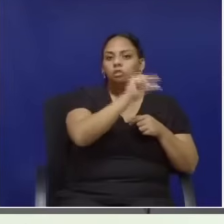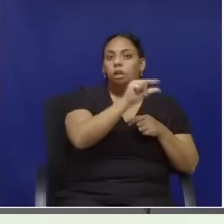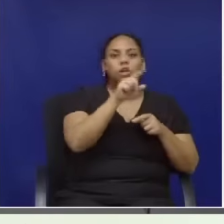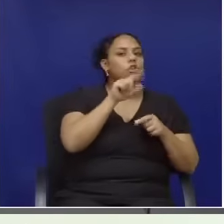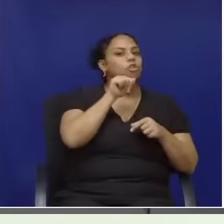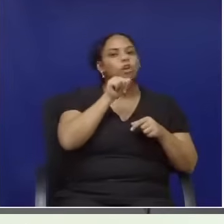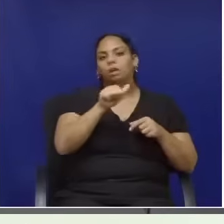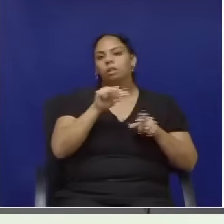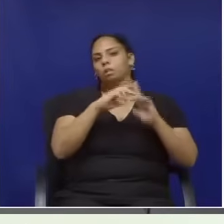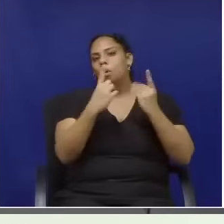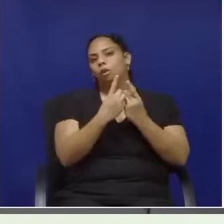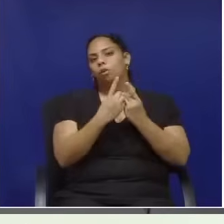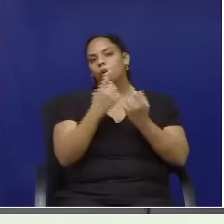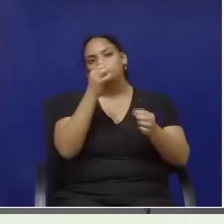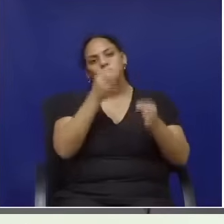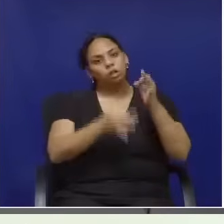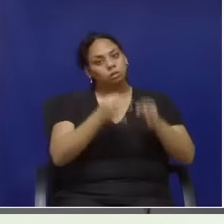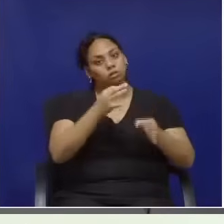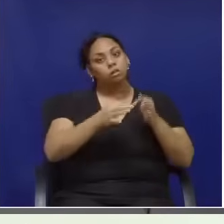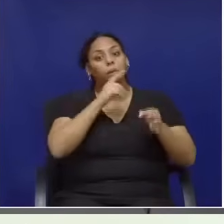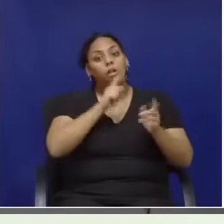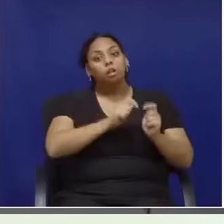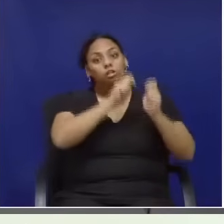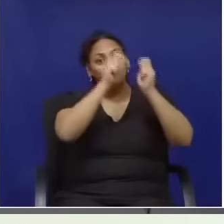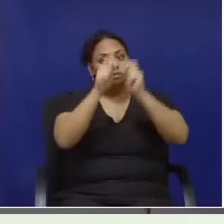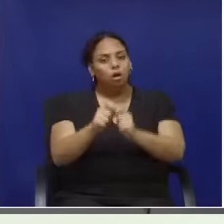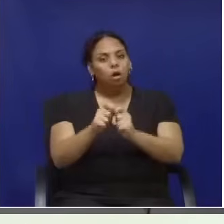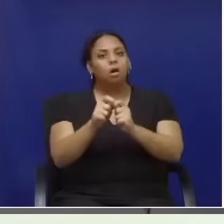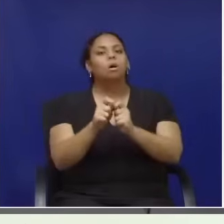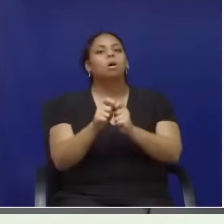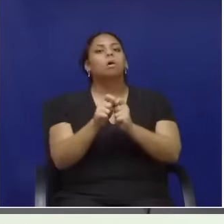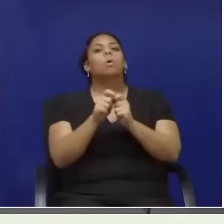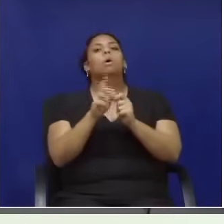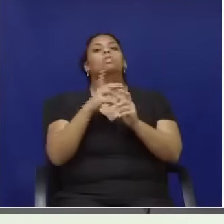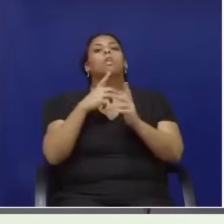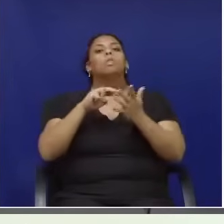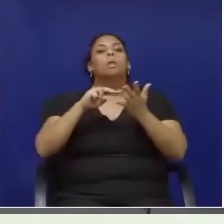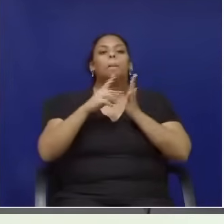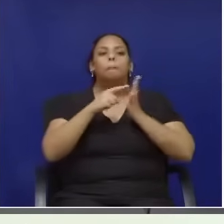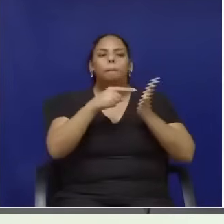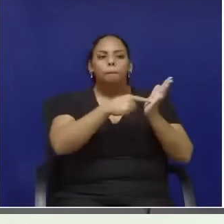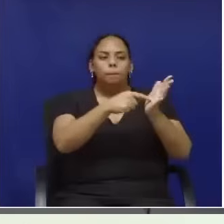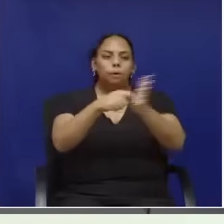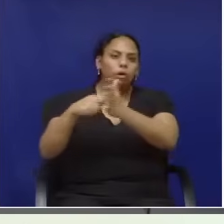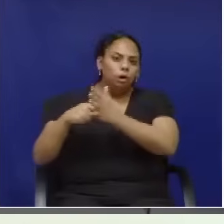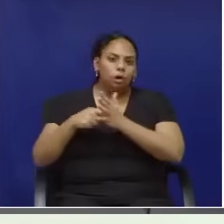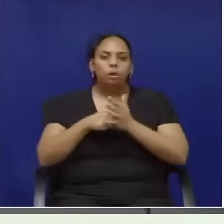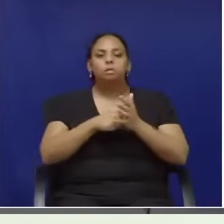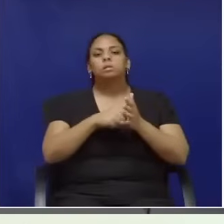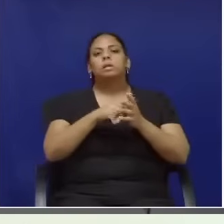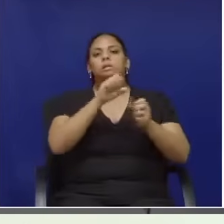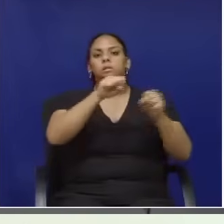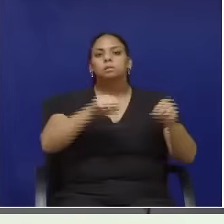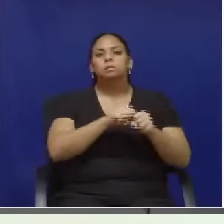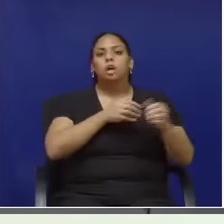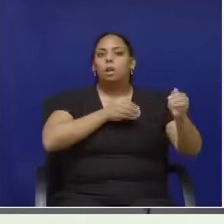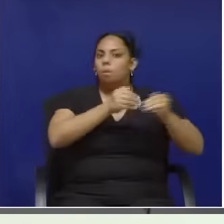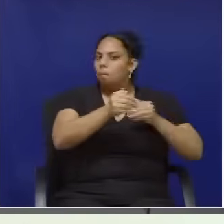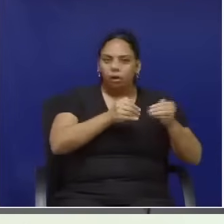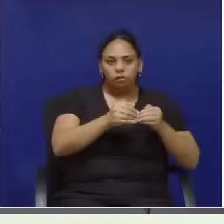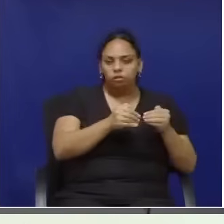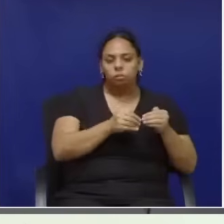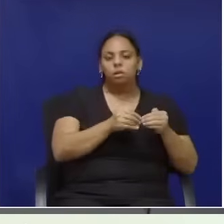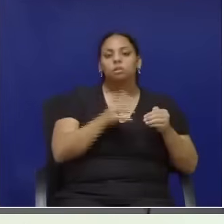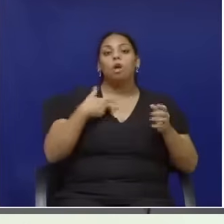Justice. So the transfer was on the procurement processes and also on the management. But in terms of